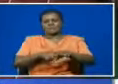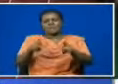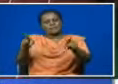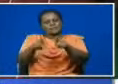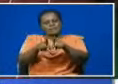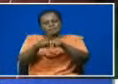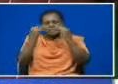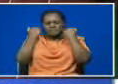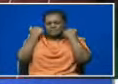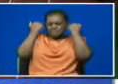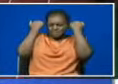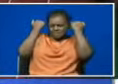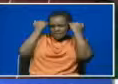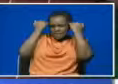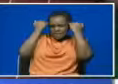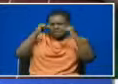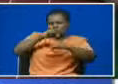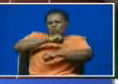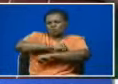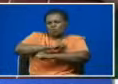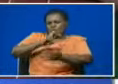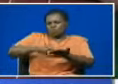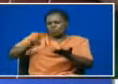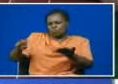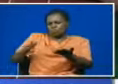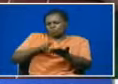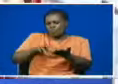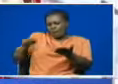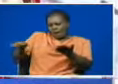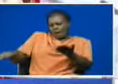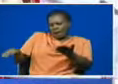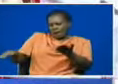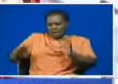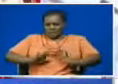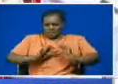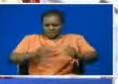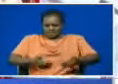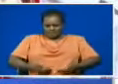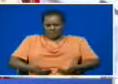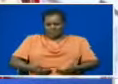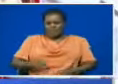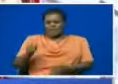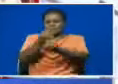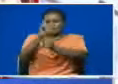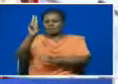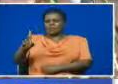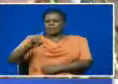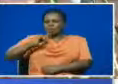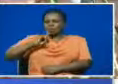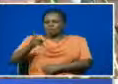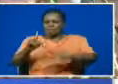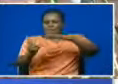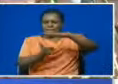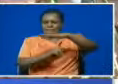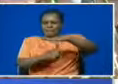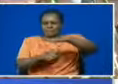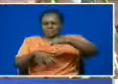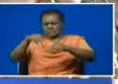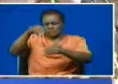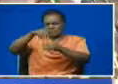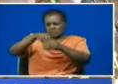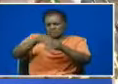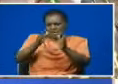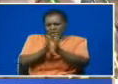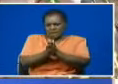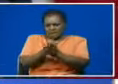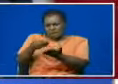the anxieties of likely school dropout and early pregnancies. President Kenyatta had orders to the ministries of Interior